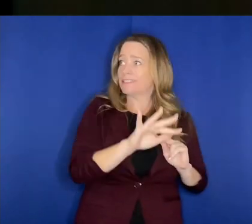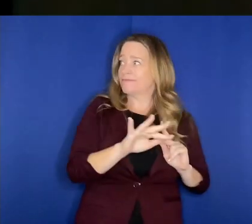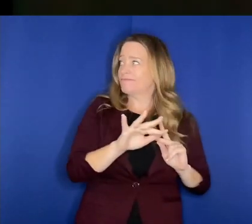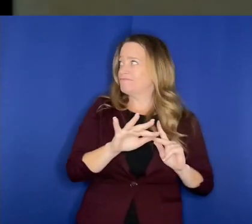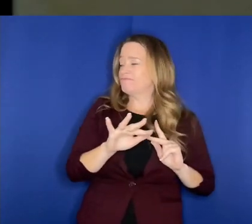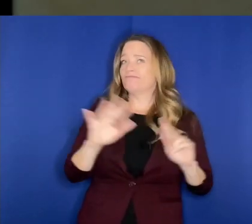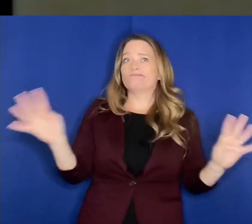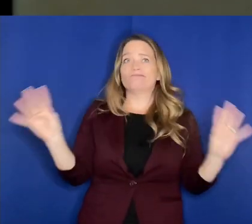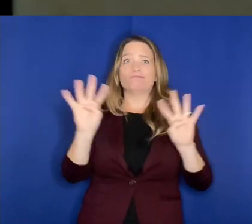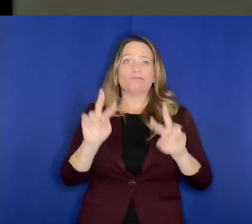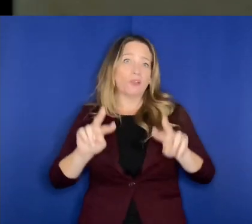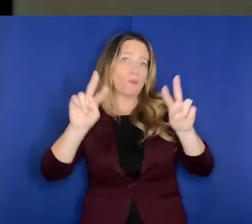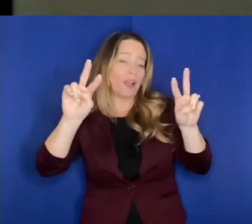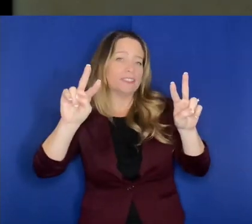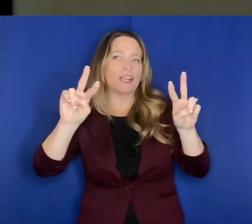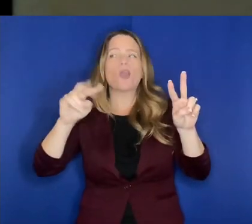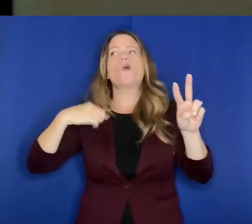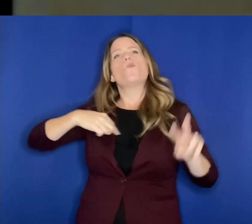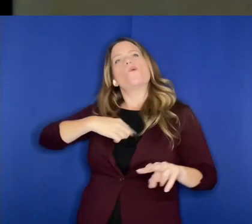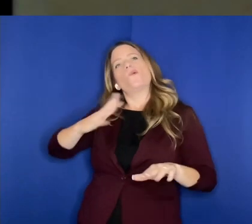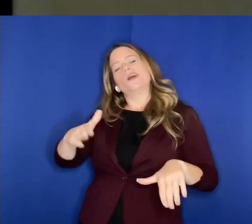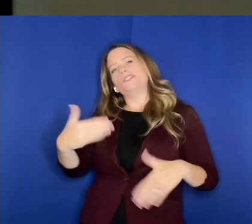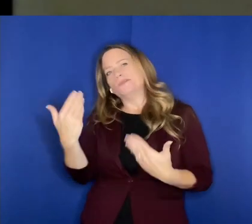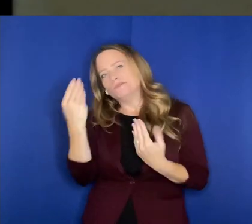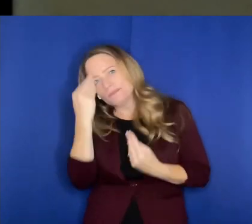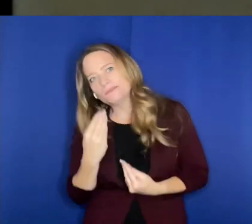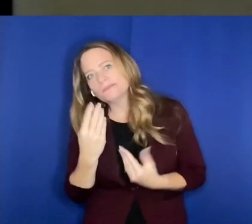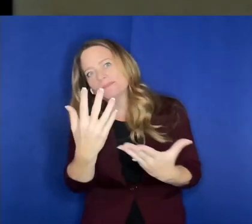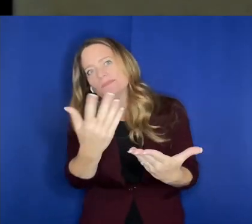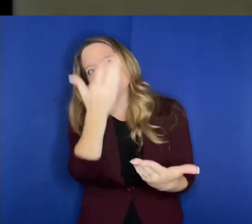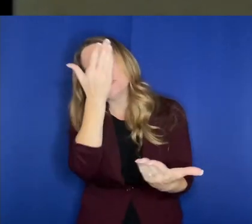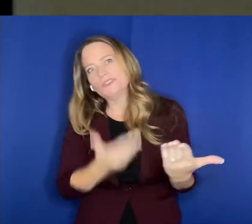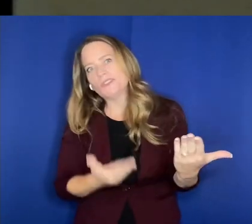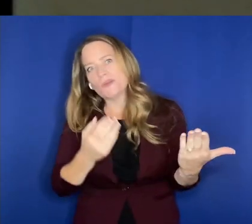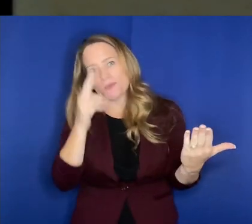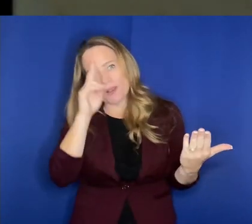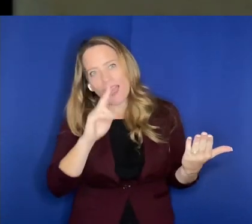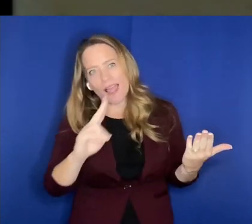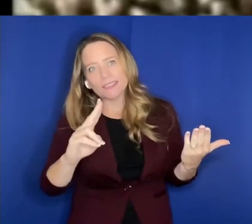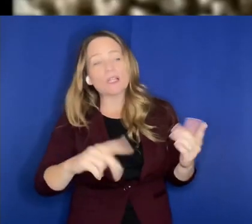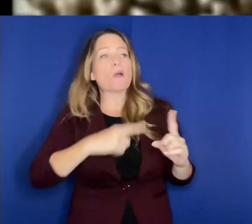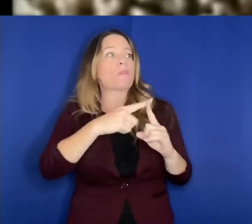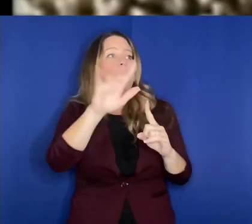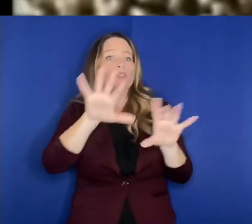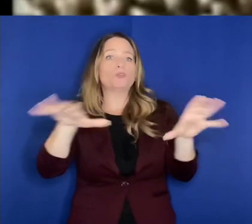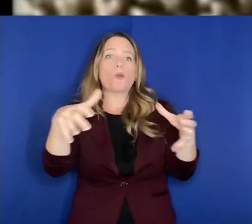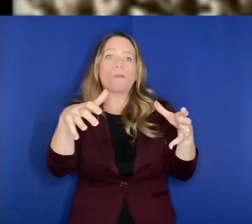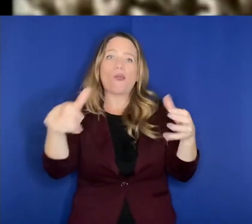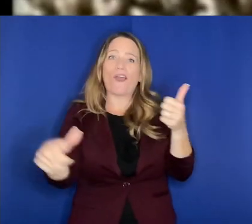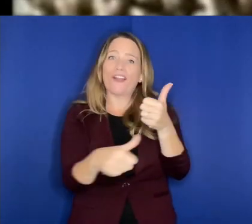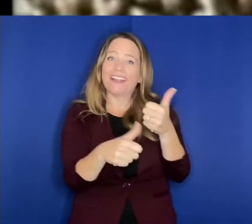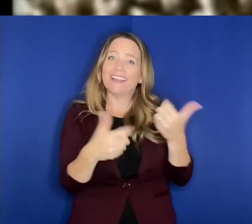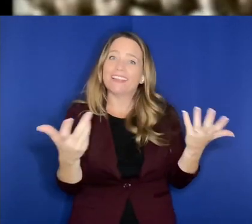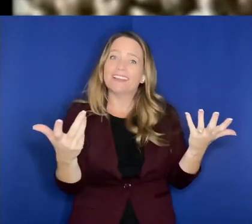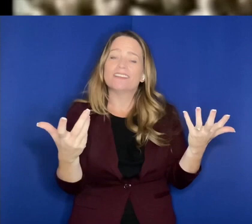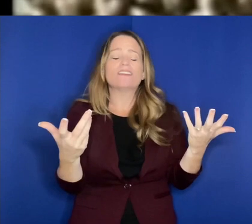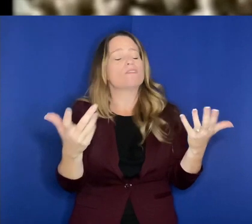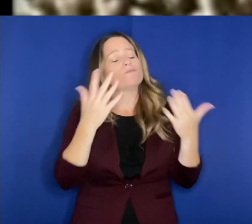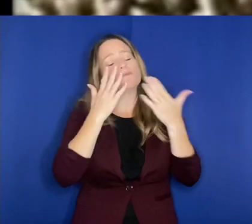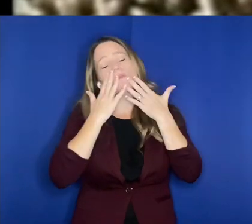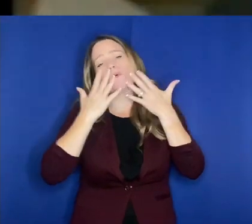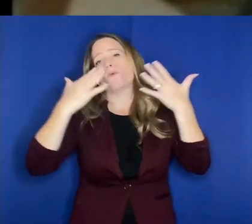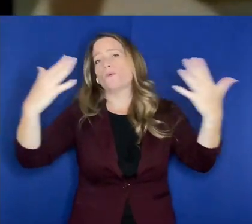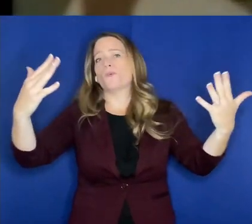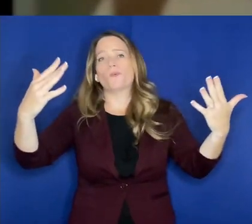Canadians in extending to you, Your Royal Highness, and to your party, the